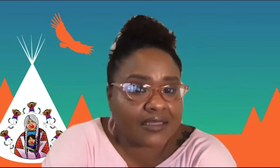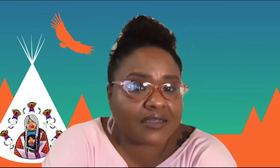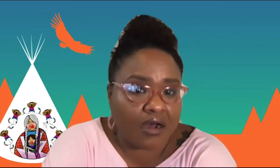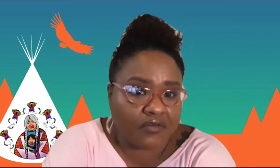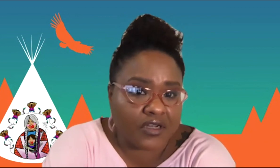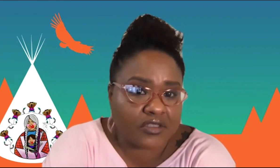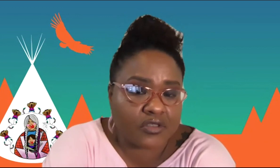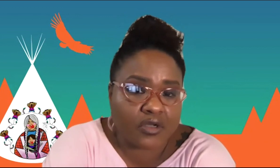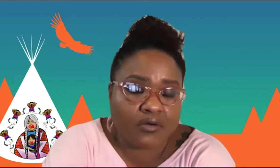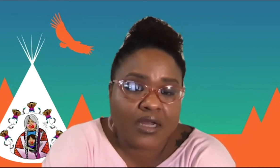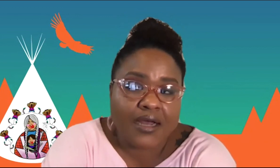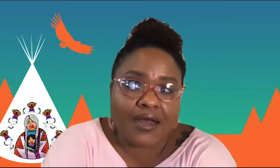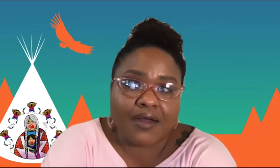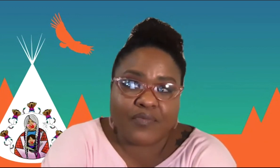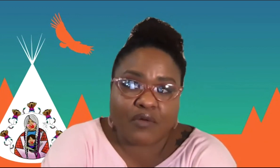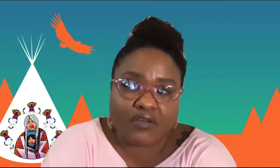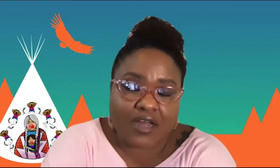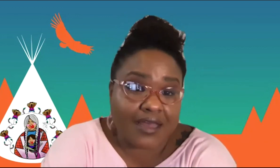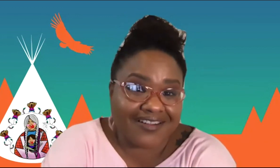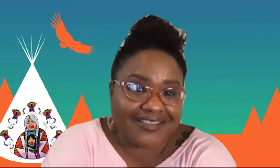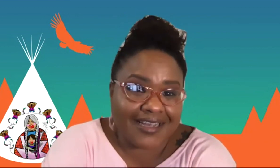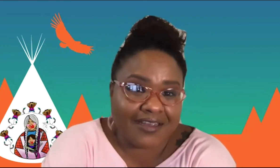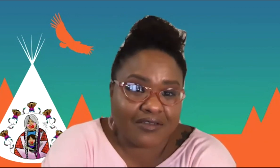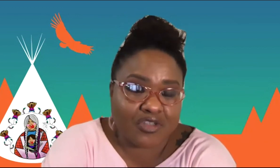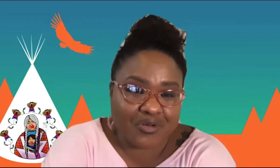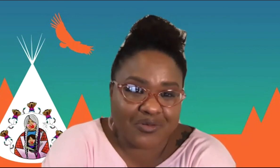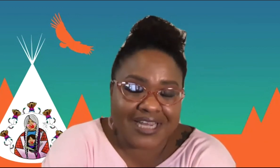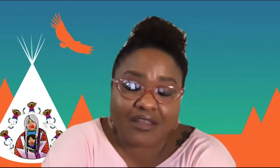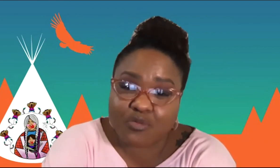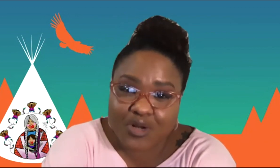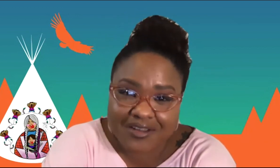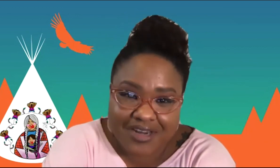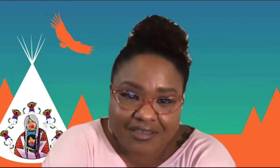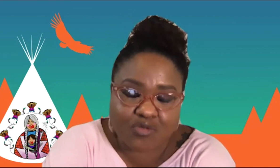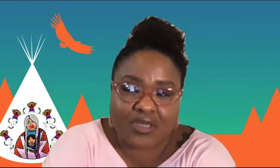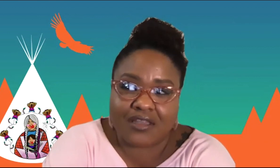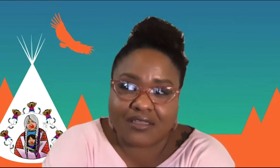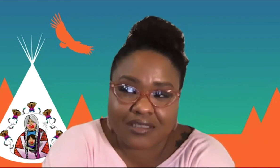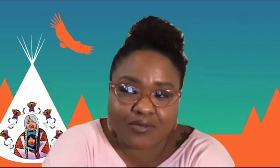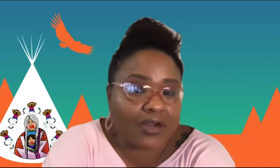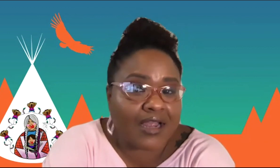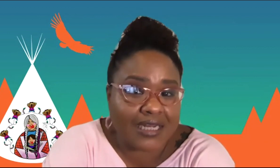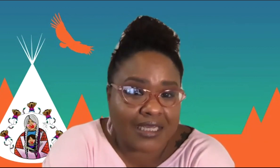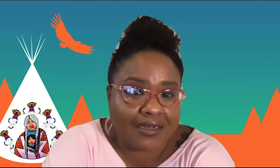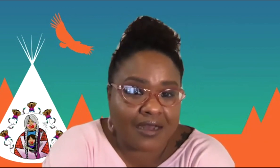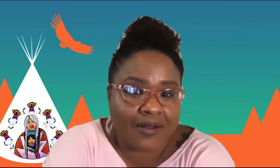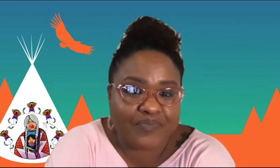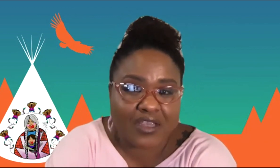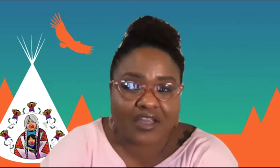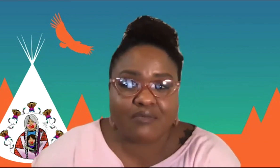planning this conference. So we've got that on day two. Day three of next week, this is where I